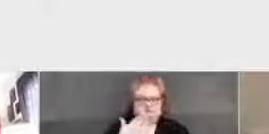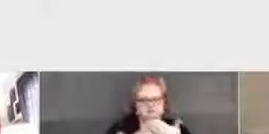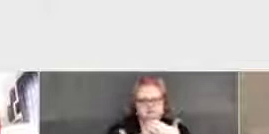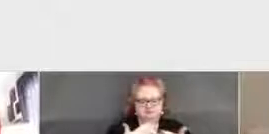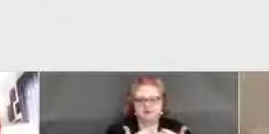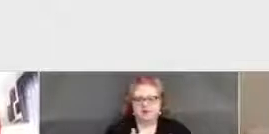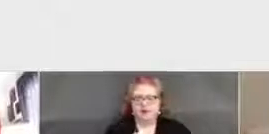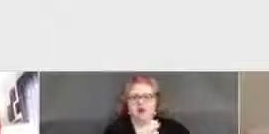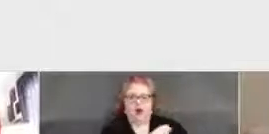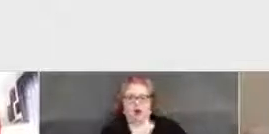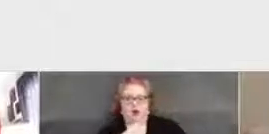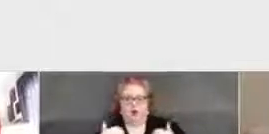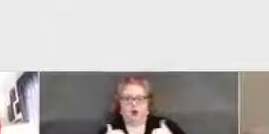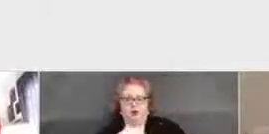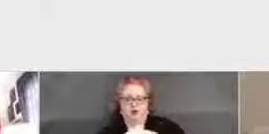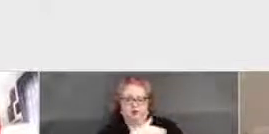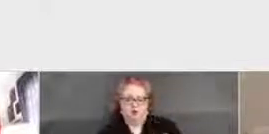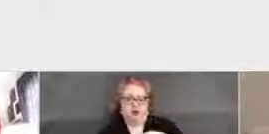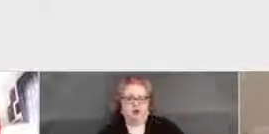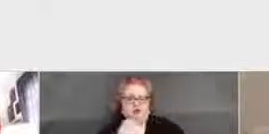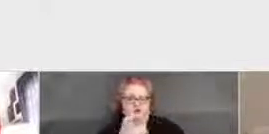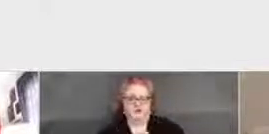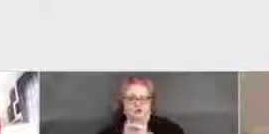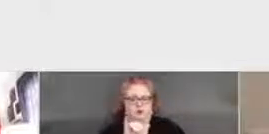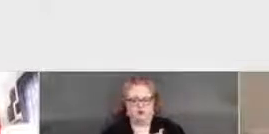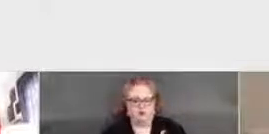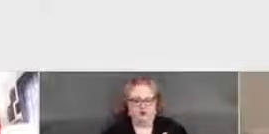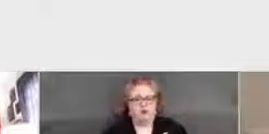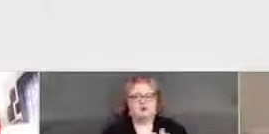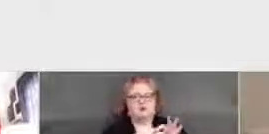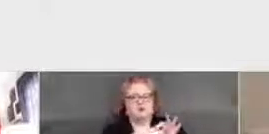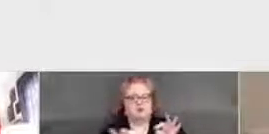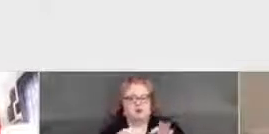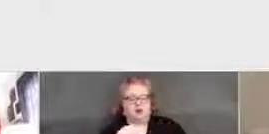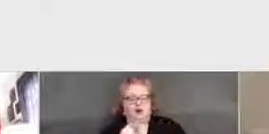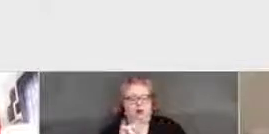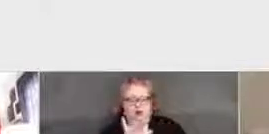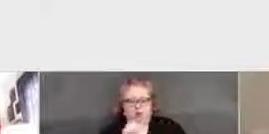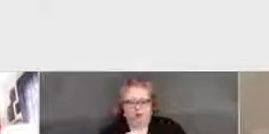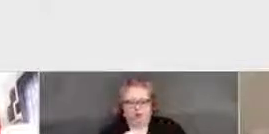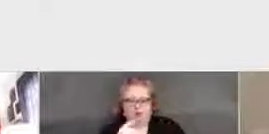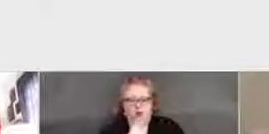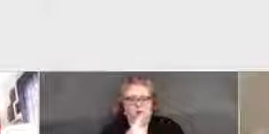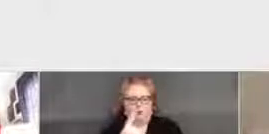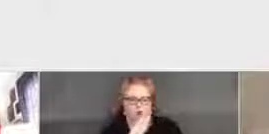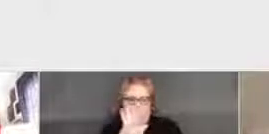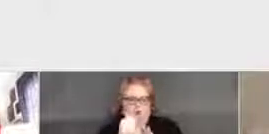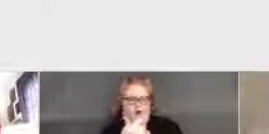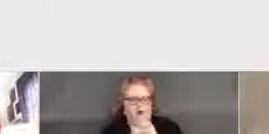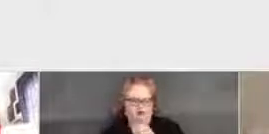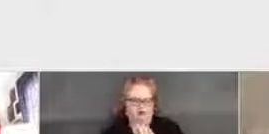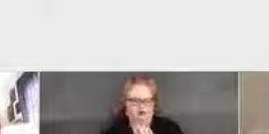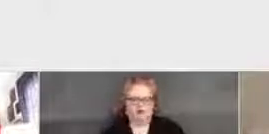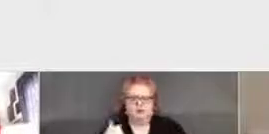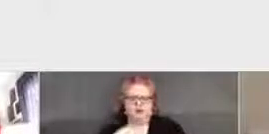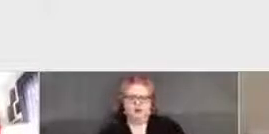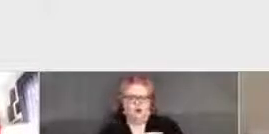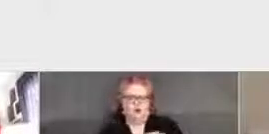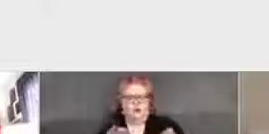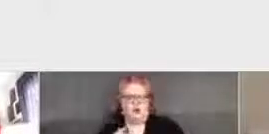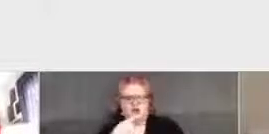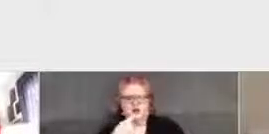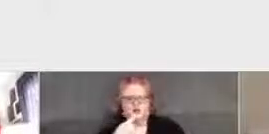In discussing the 19th Amendment, we knew that we did not need to say that women were given the right to vote or that they earned the right to